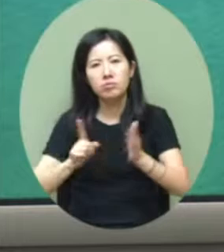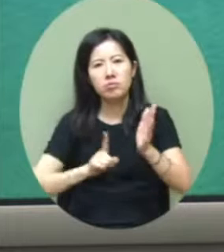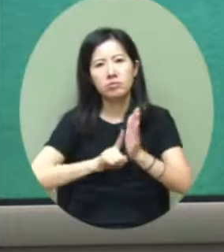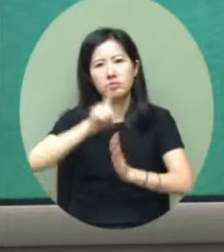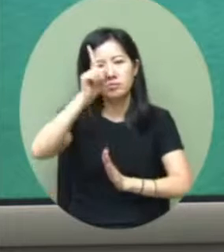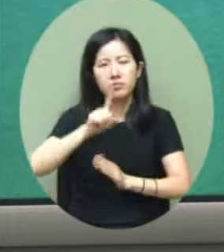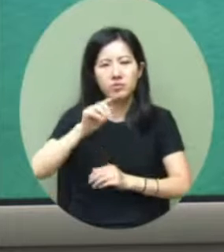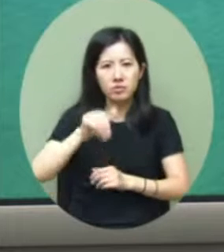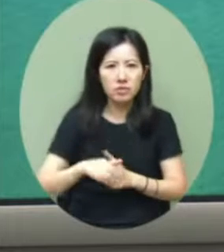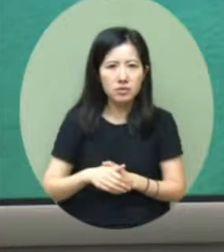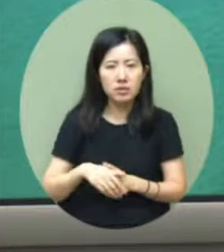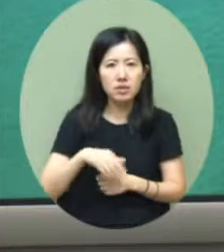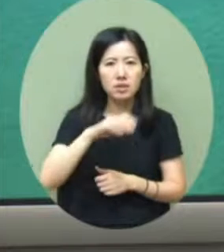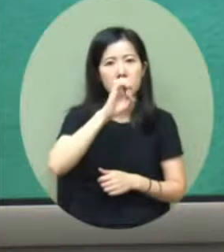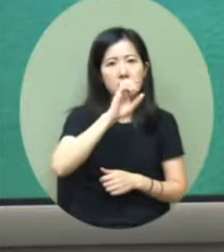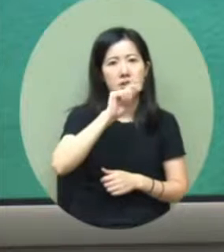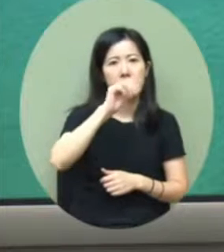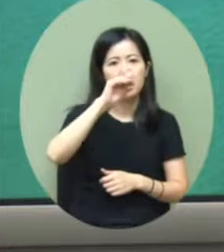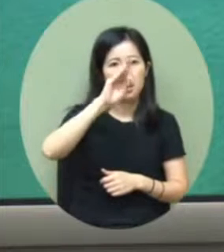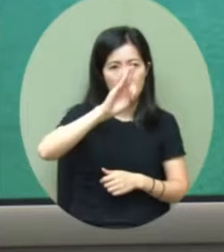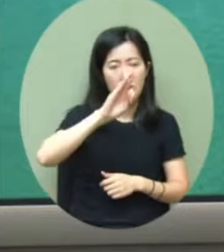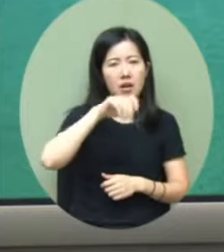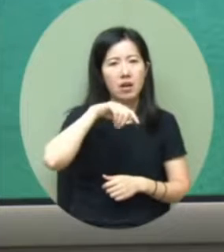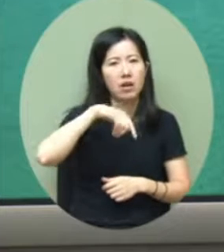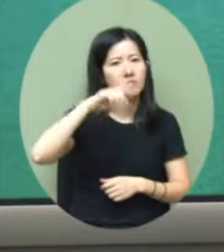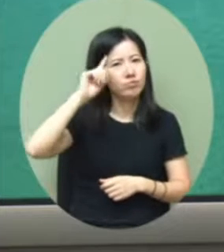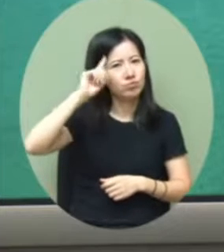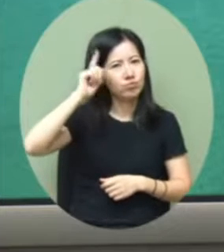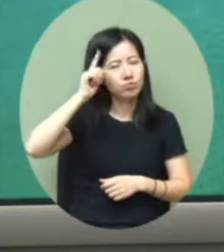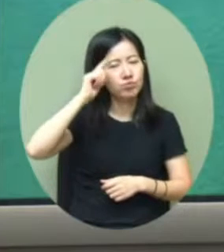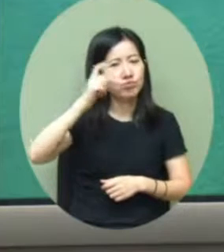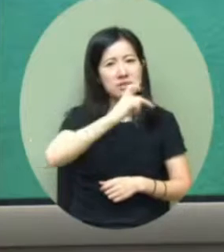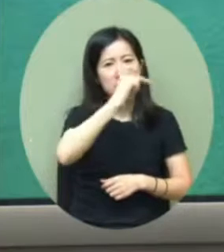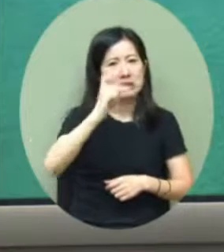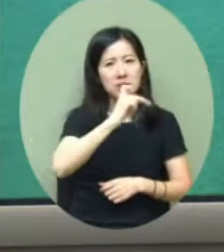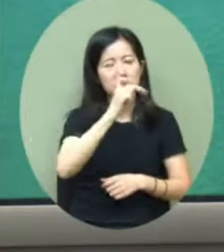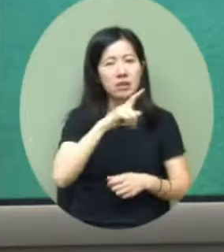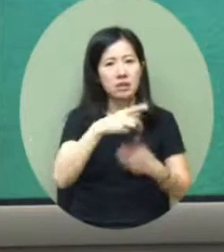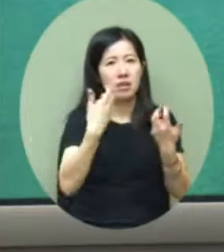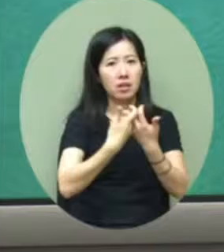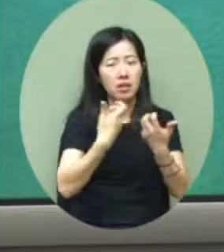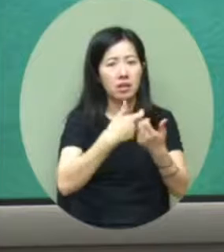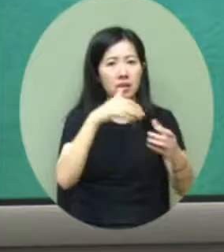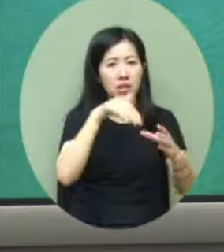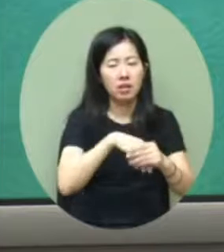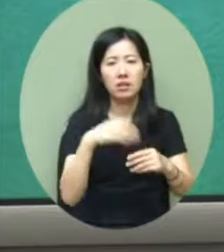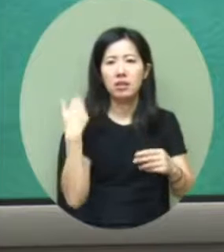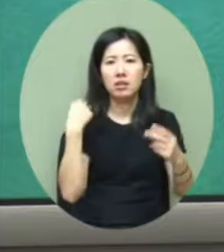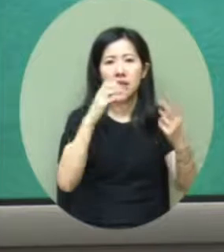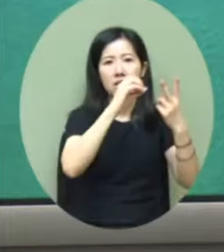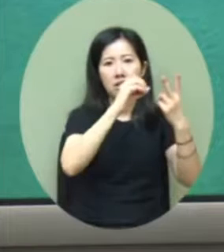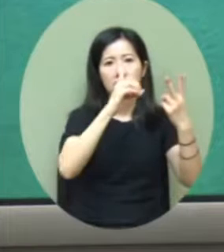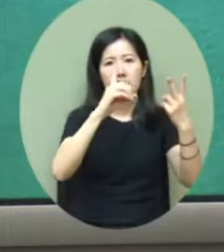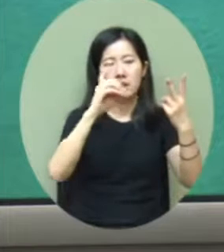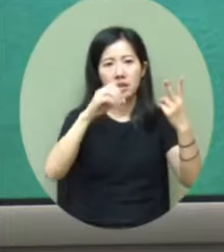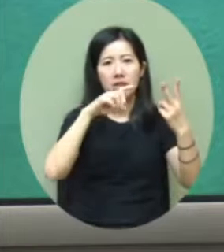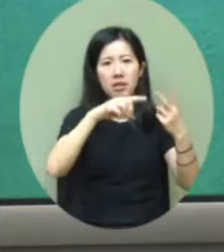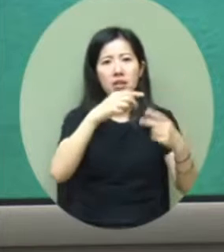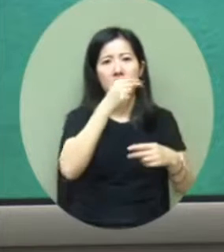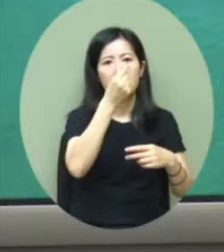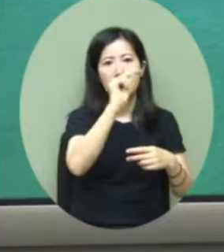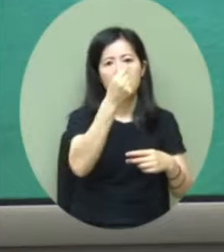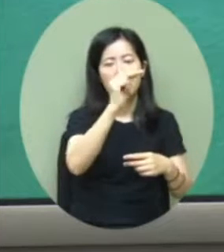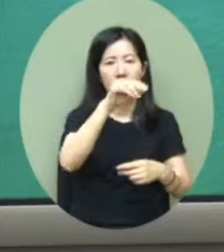increase businesses for related products. The average transaction for ETF